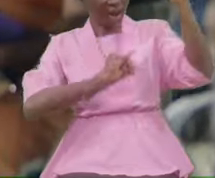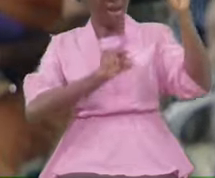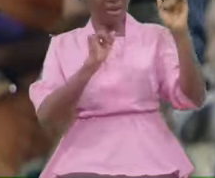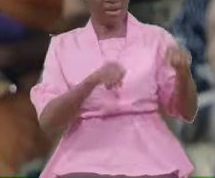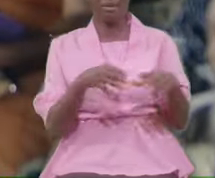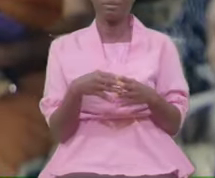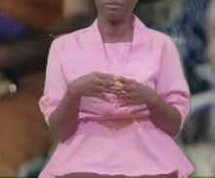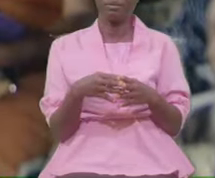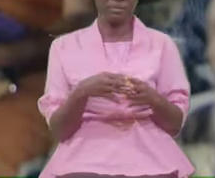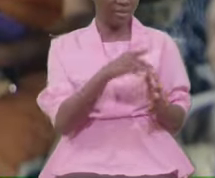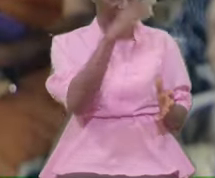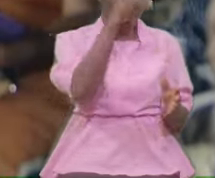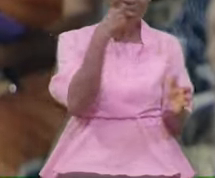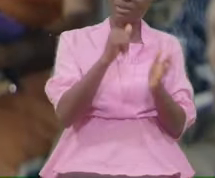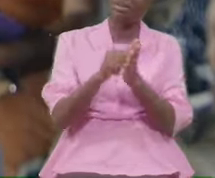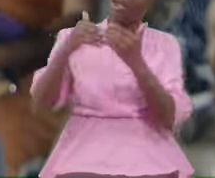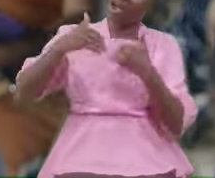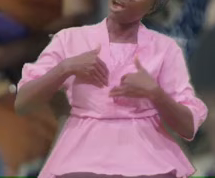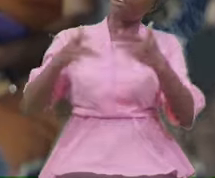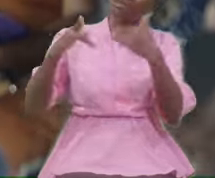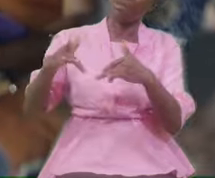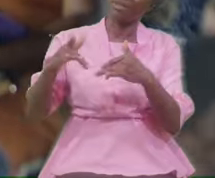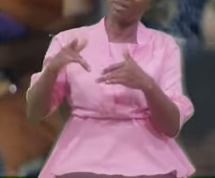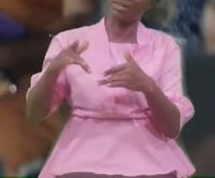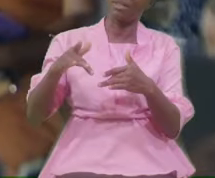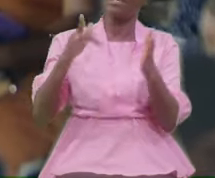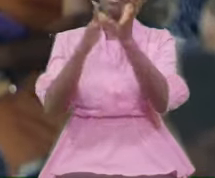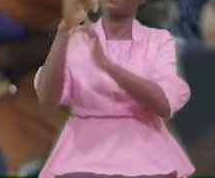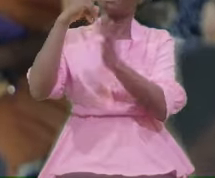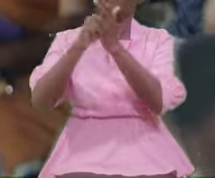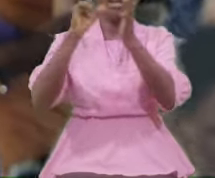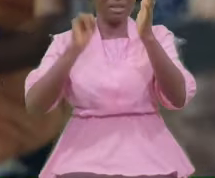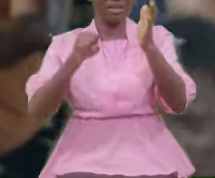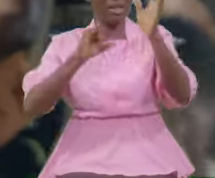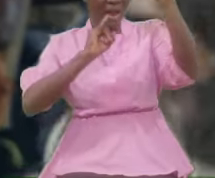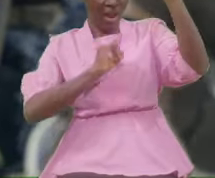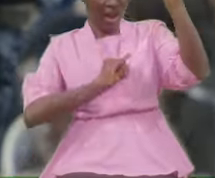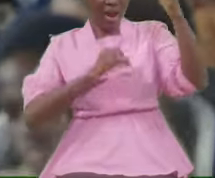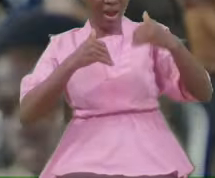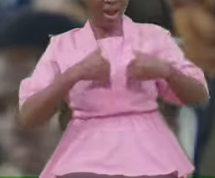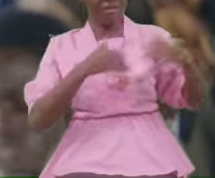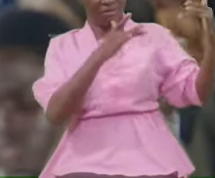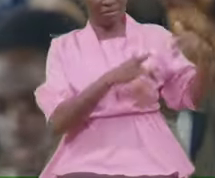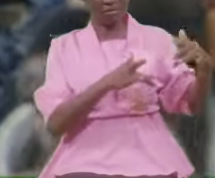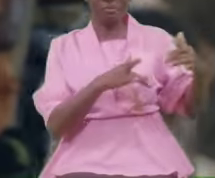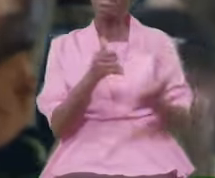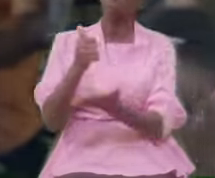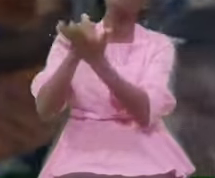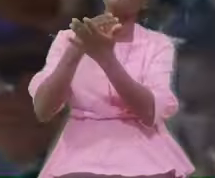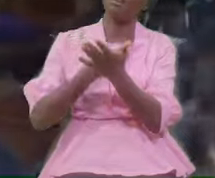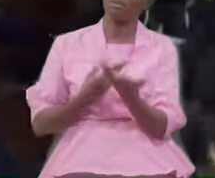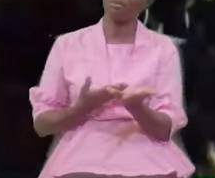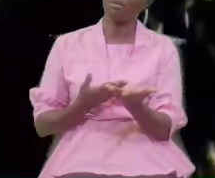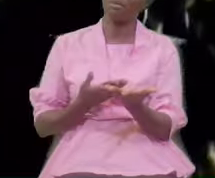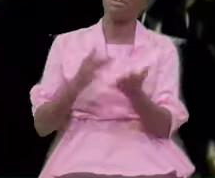canion Yes I'm having compassion help us I am ready